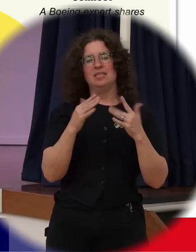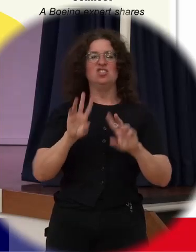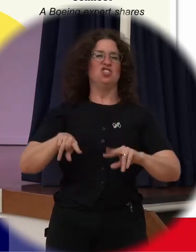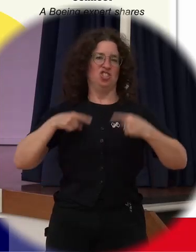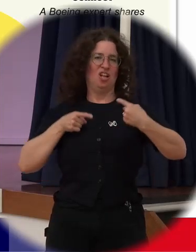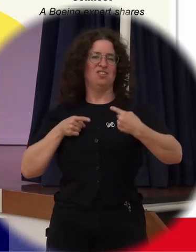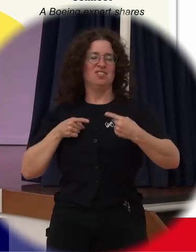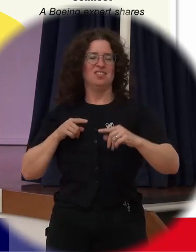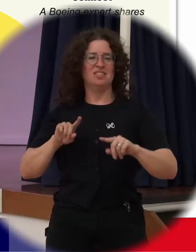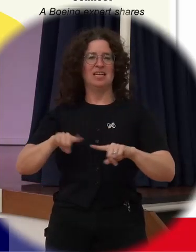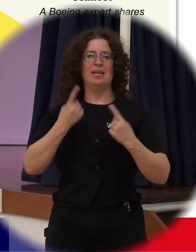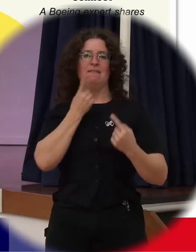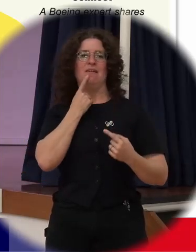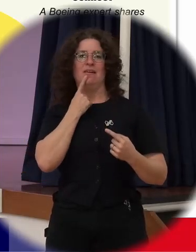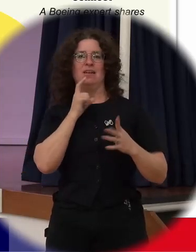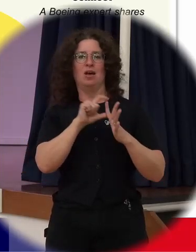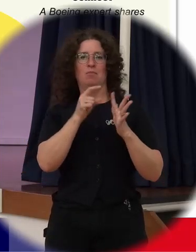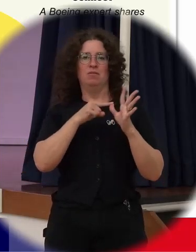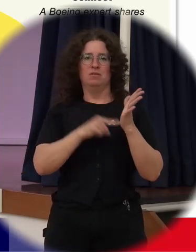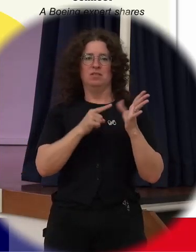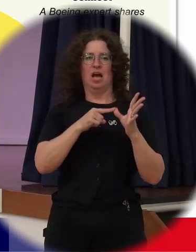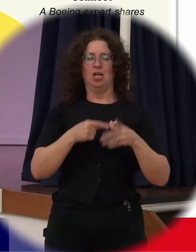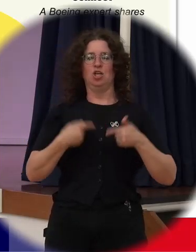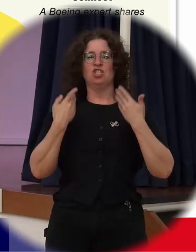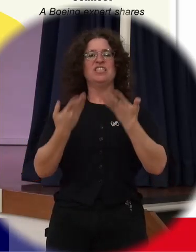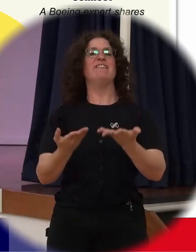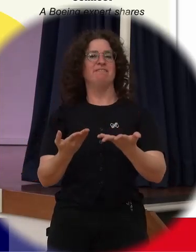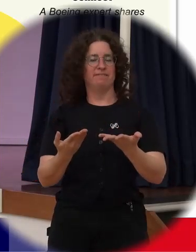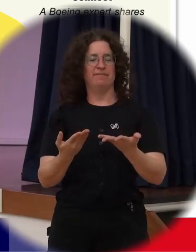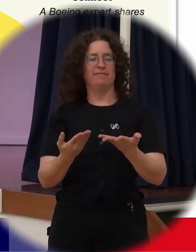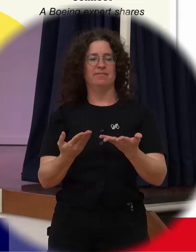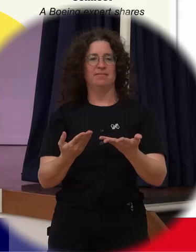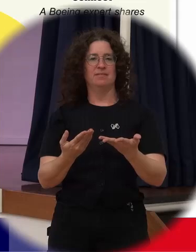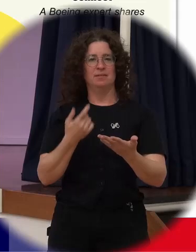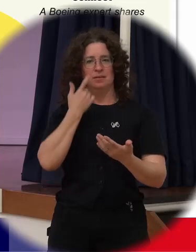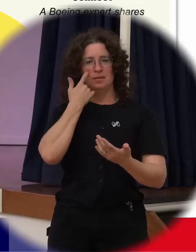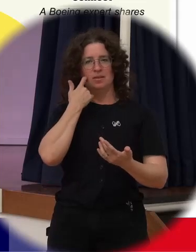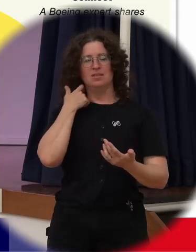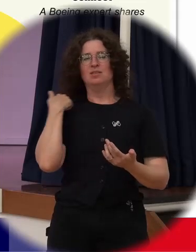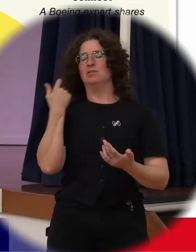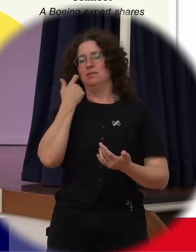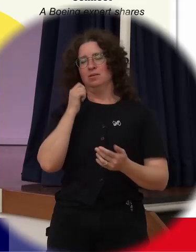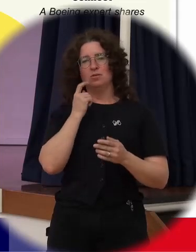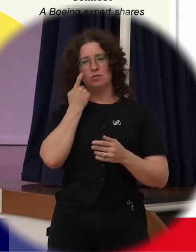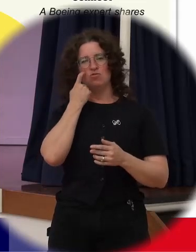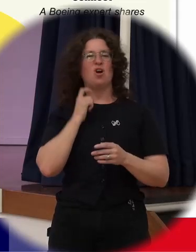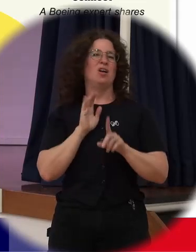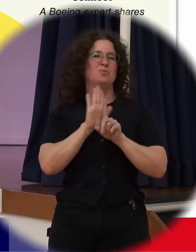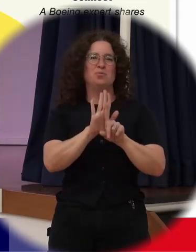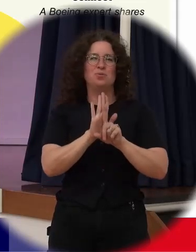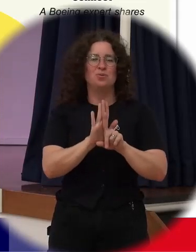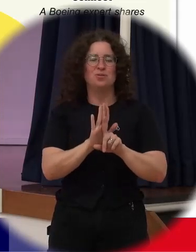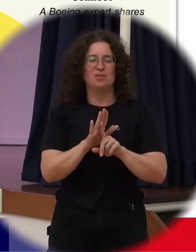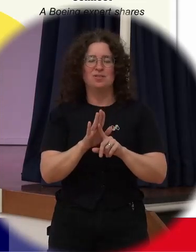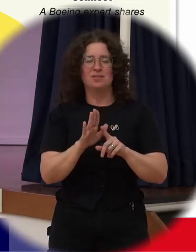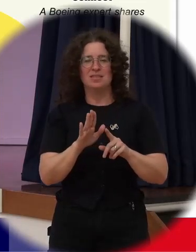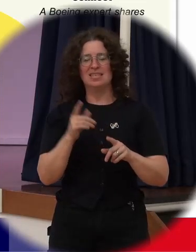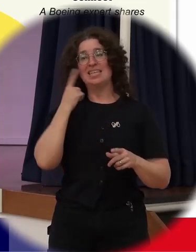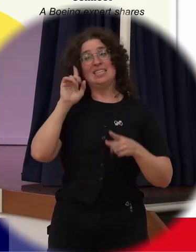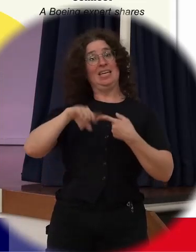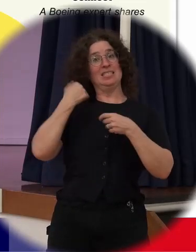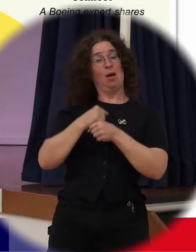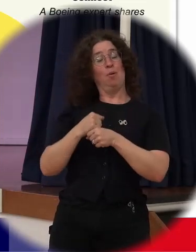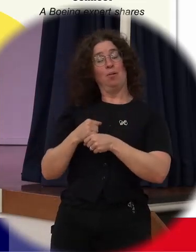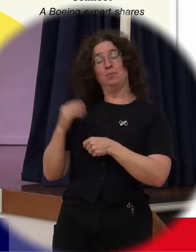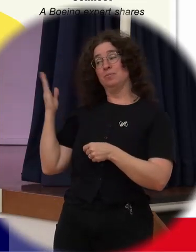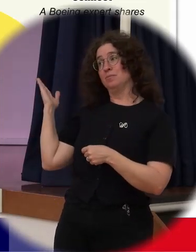challenges, etc., and different types of data that gets revealed to them. And we really tried to push the boundaries as we could. As you can see here is an example of a